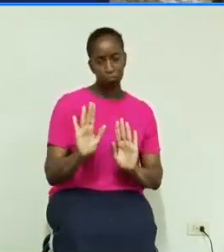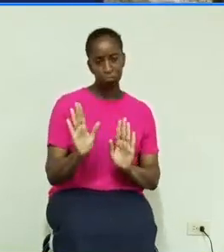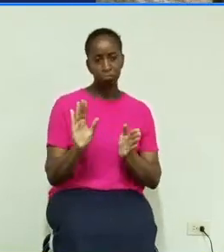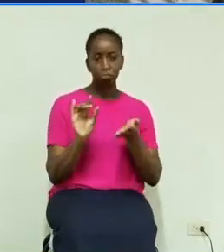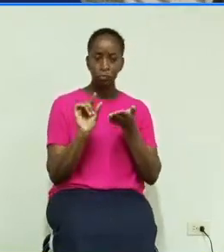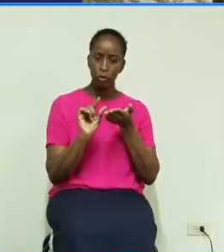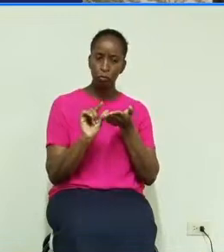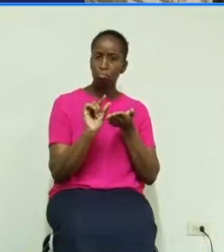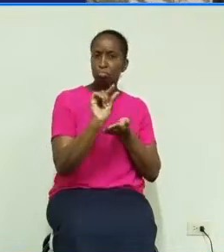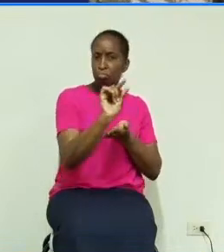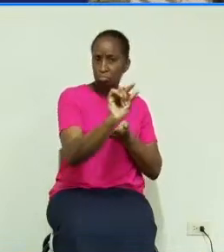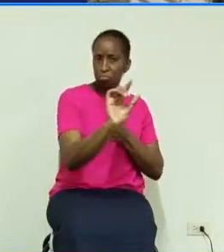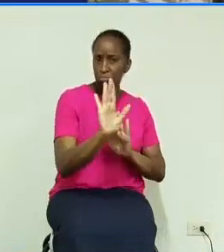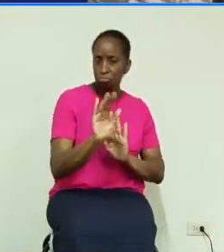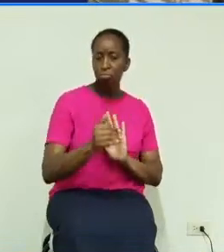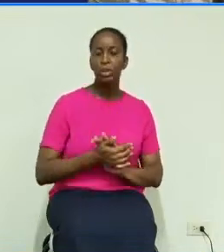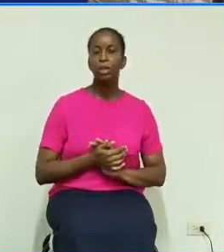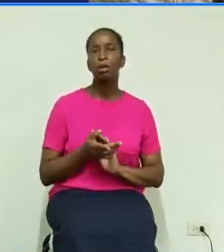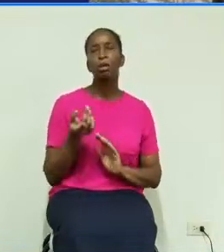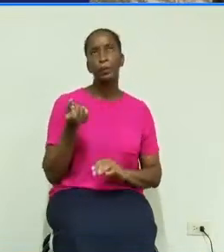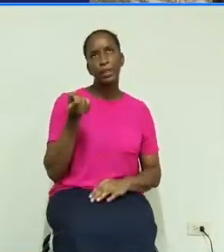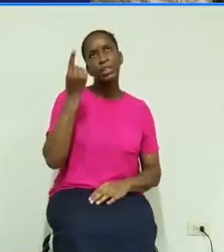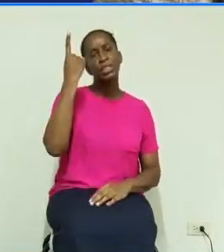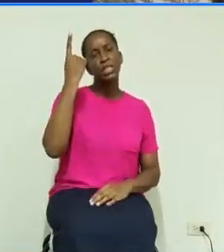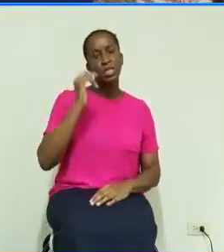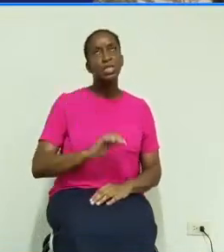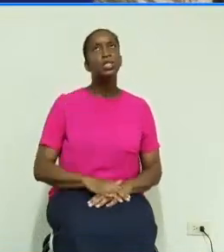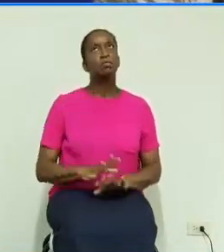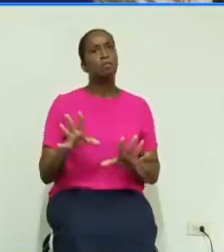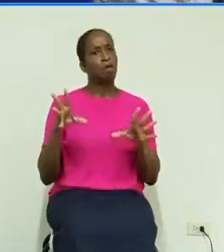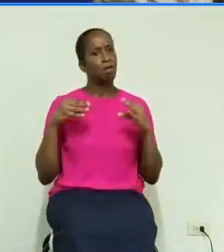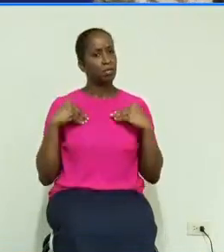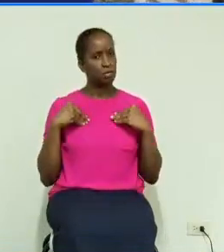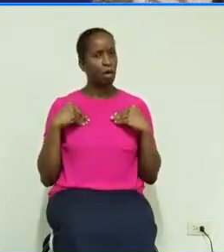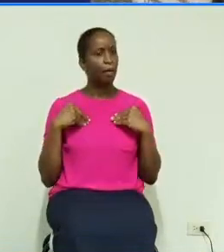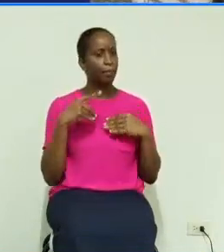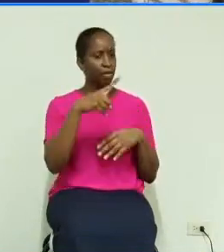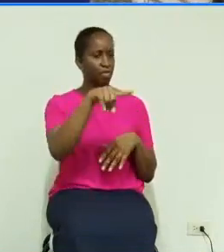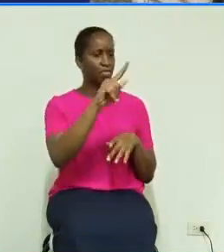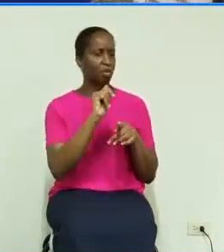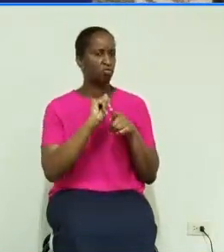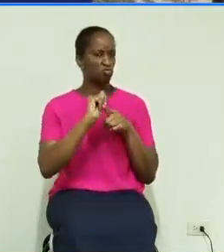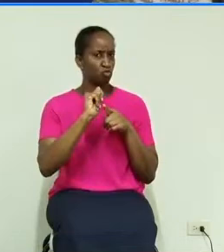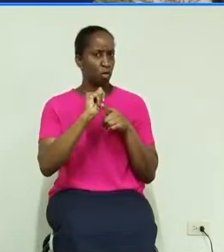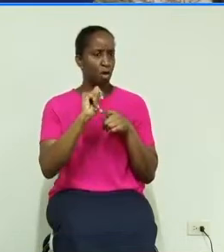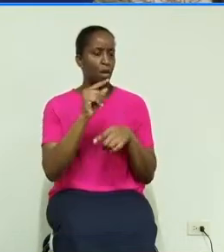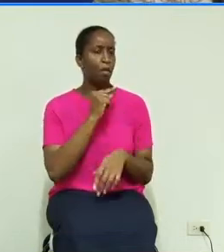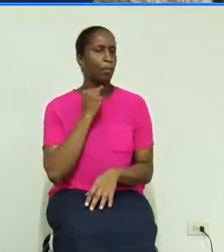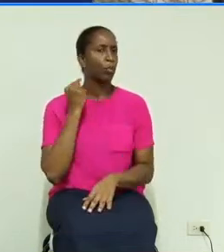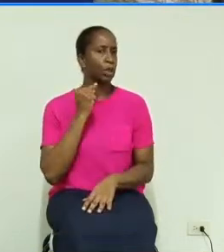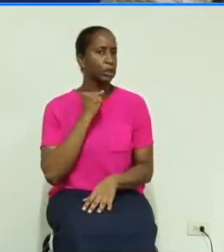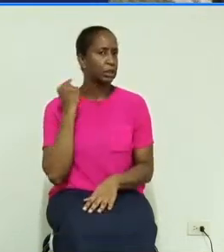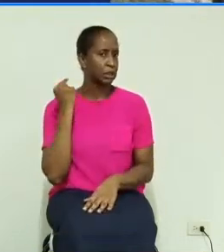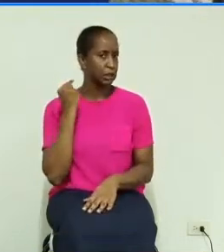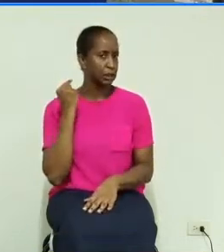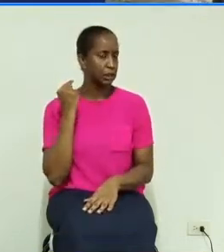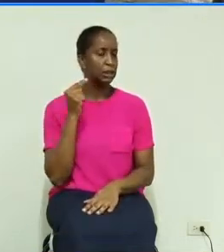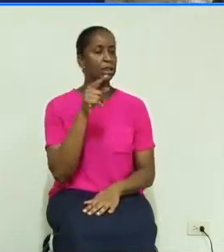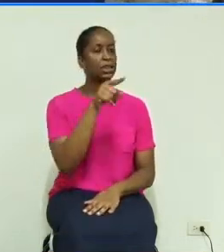priests, that they are giving of their time. It means that they are spending time away from